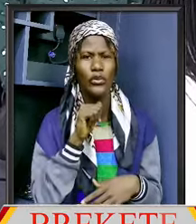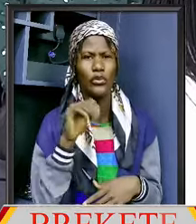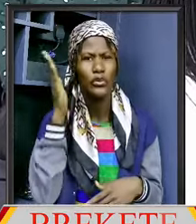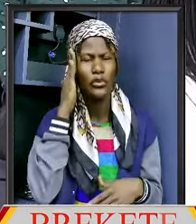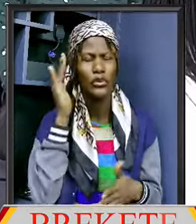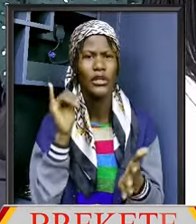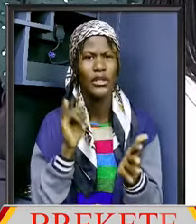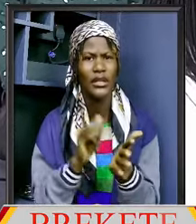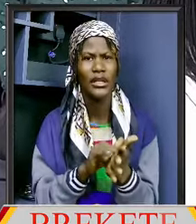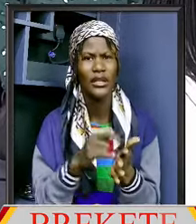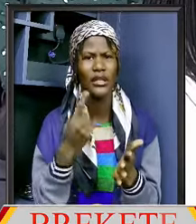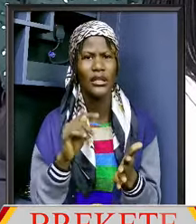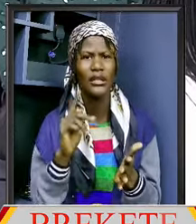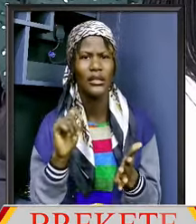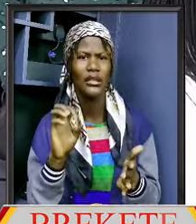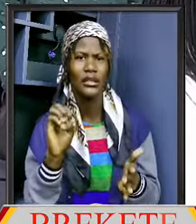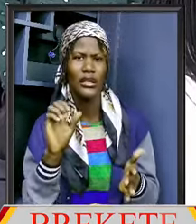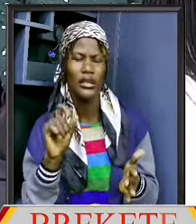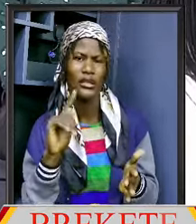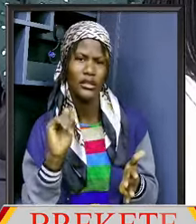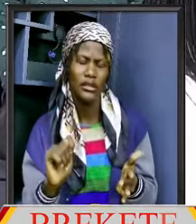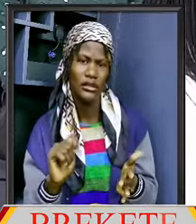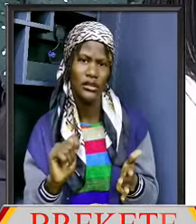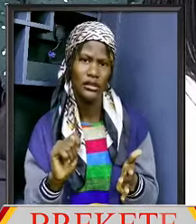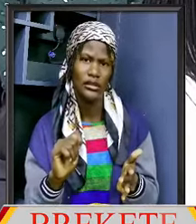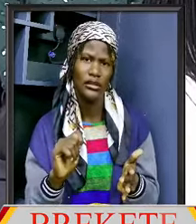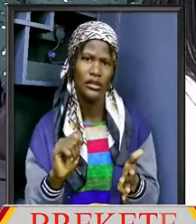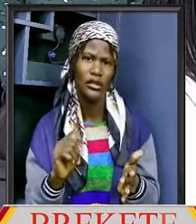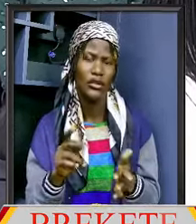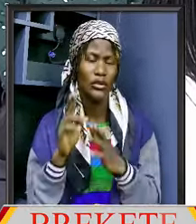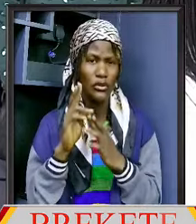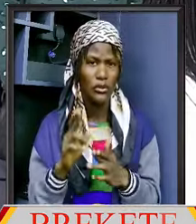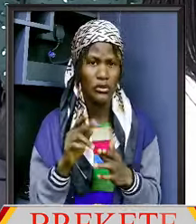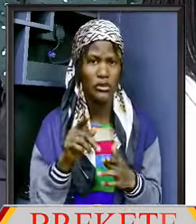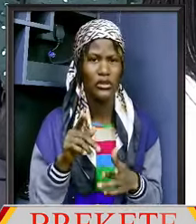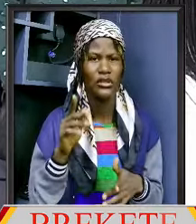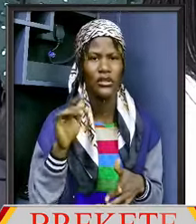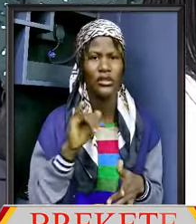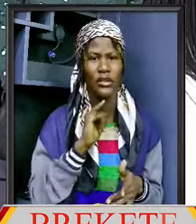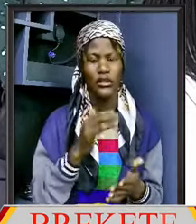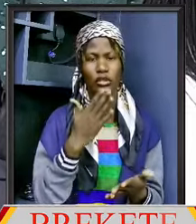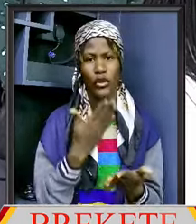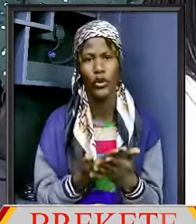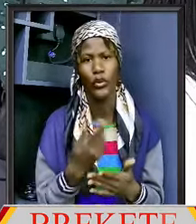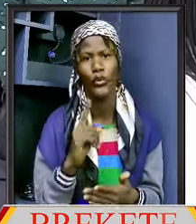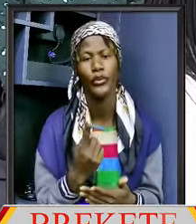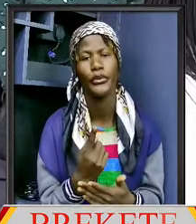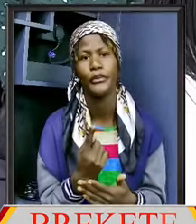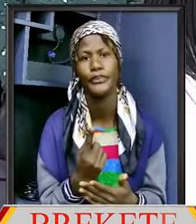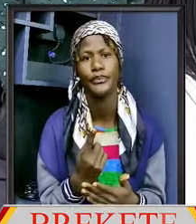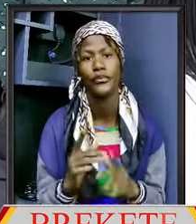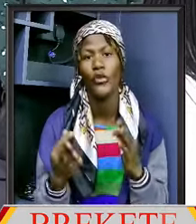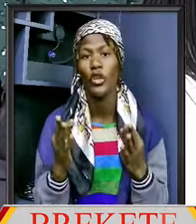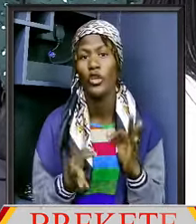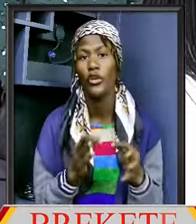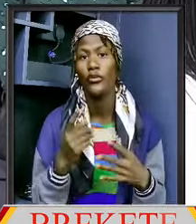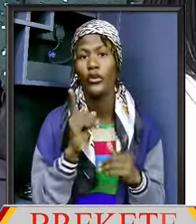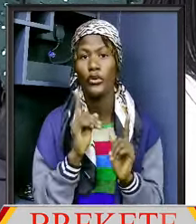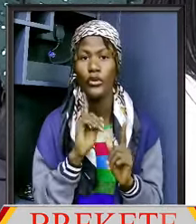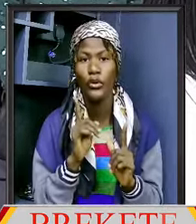where you hold, the correct one. We will talk that once more today. When we talk, we go call,